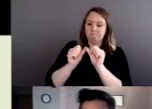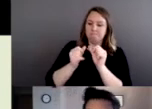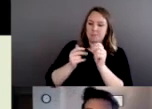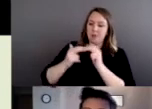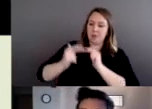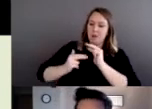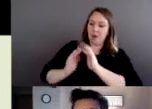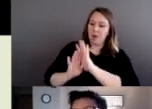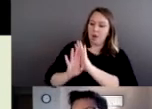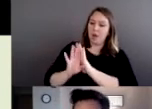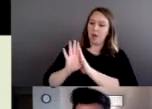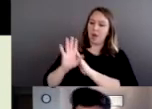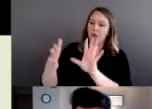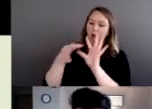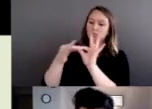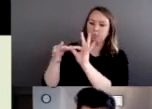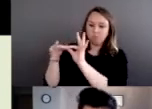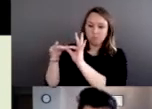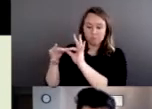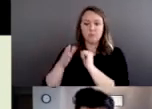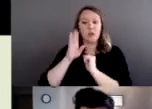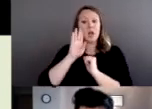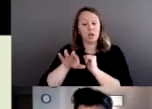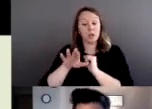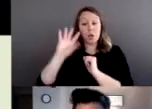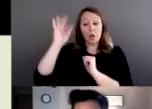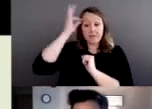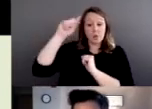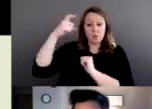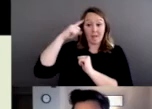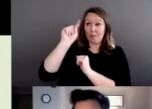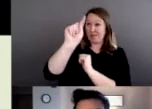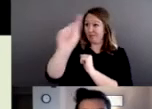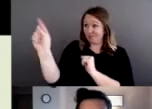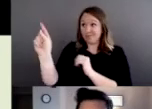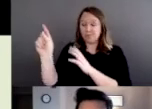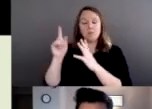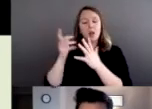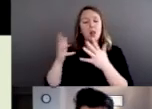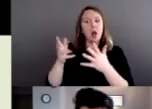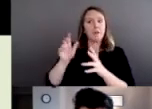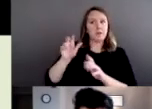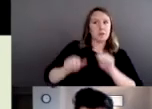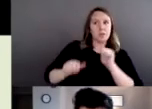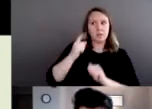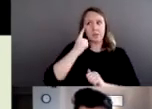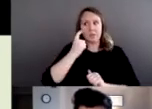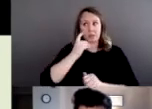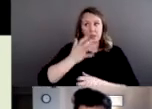actors. Again, I know there's a lot of distrust in the federal government and other agencies. There's valid